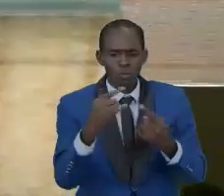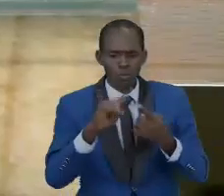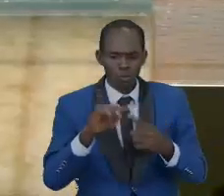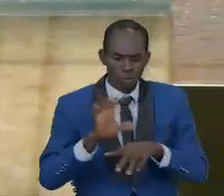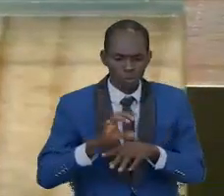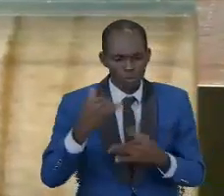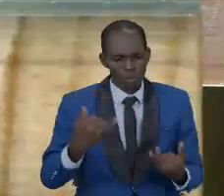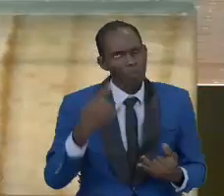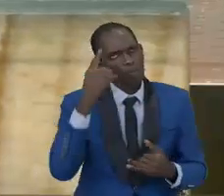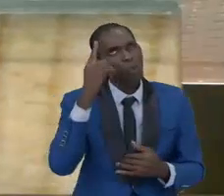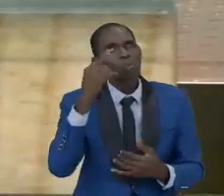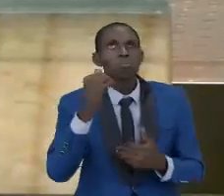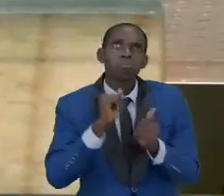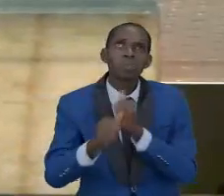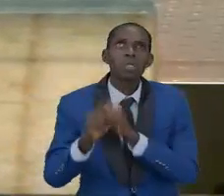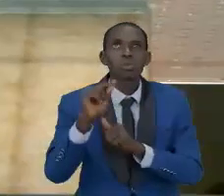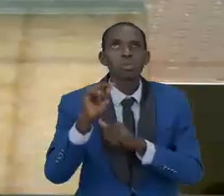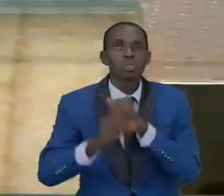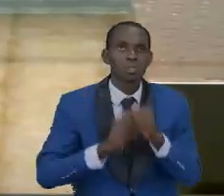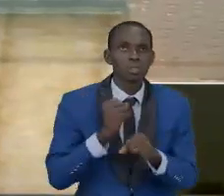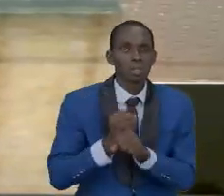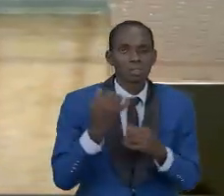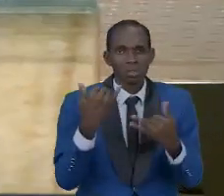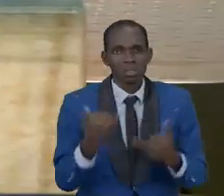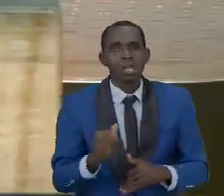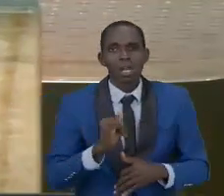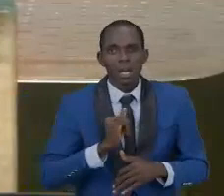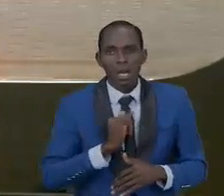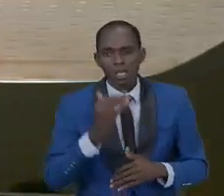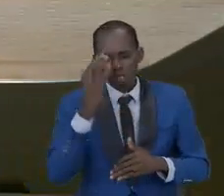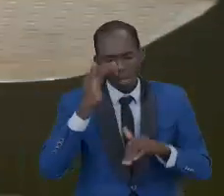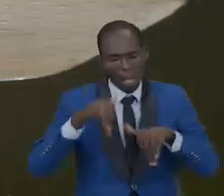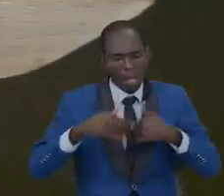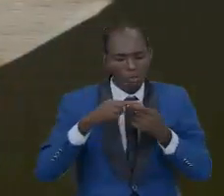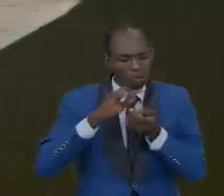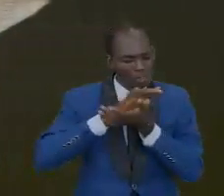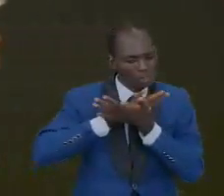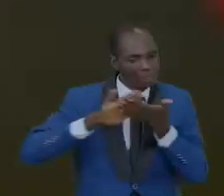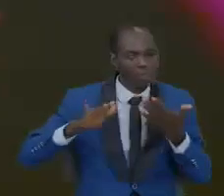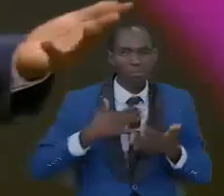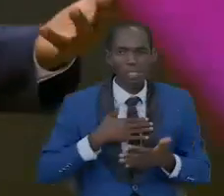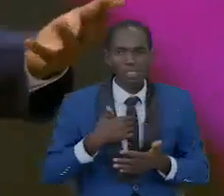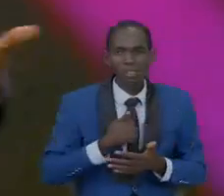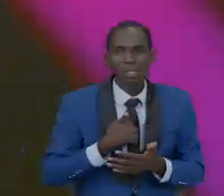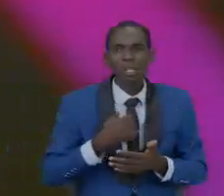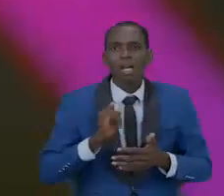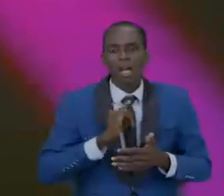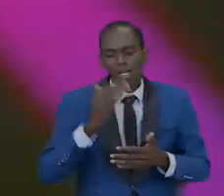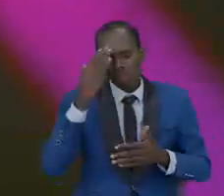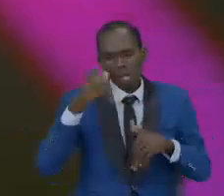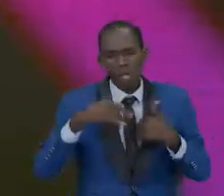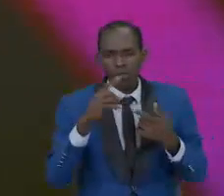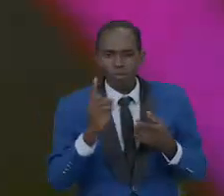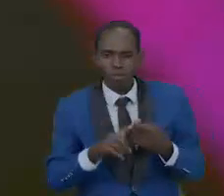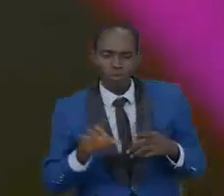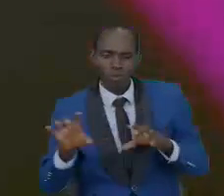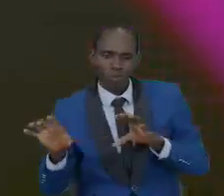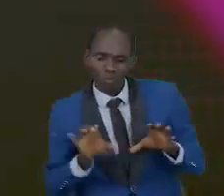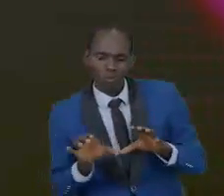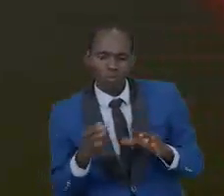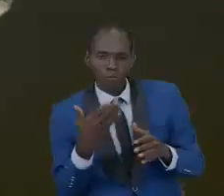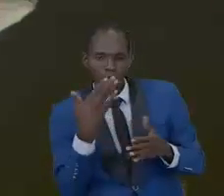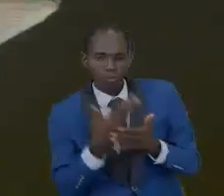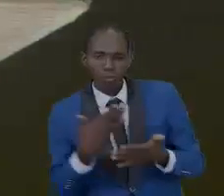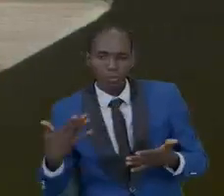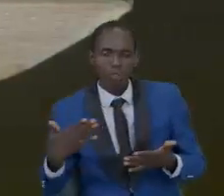20 years now and I know how to clean up myself I know how to improve myself I know how